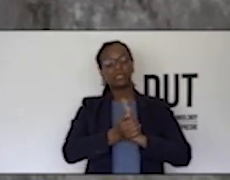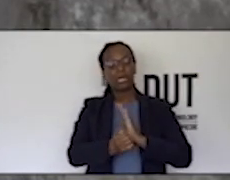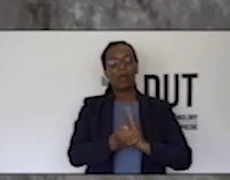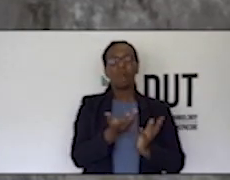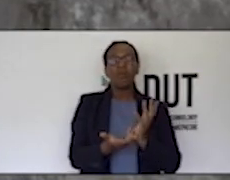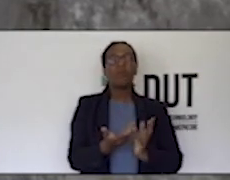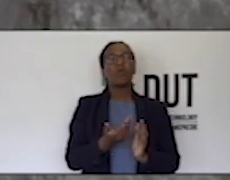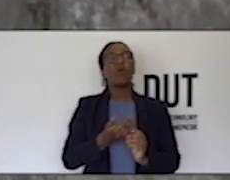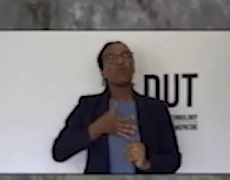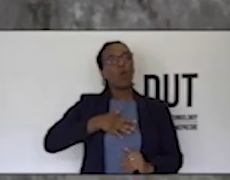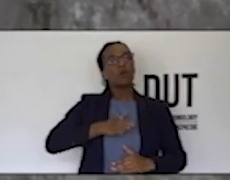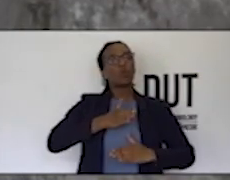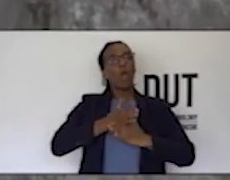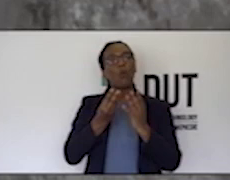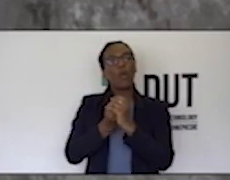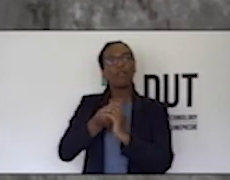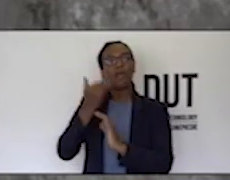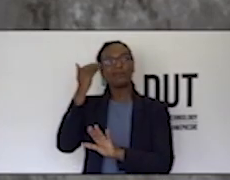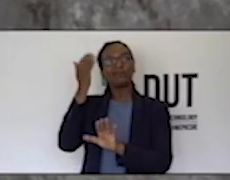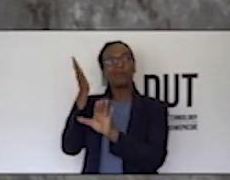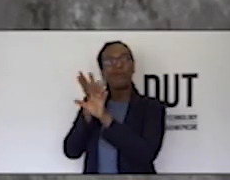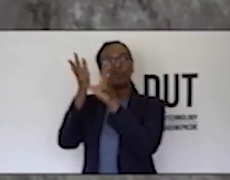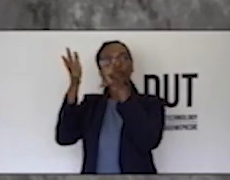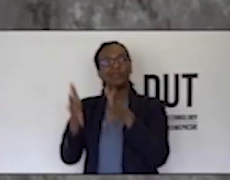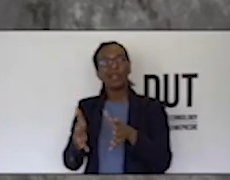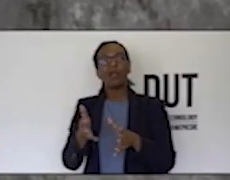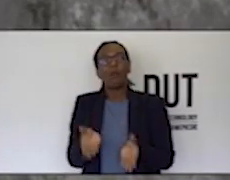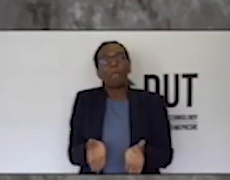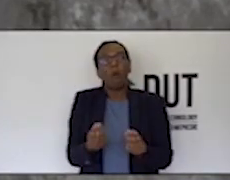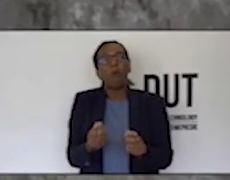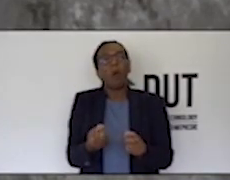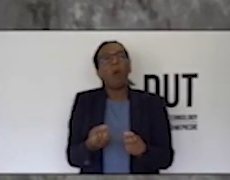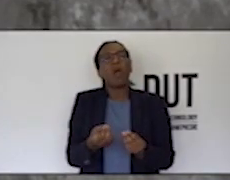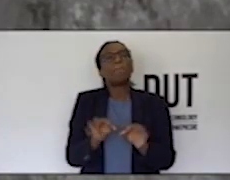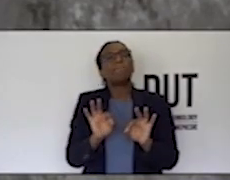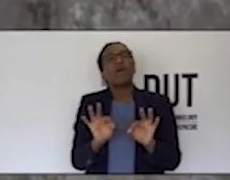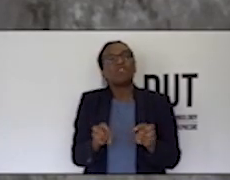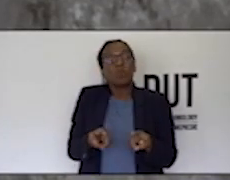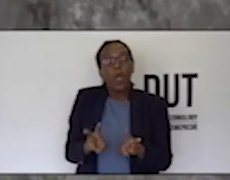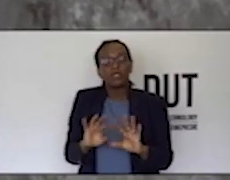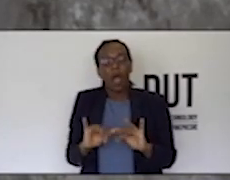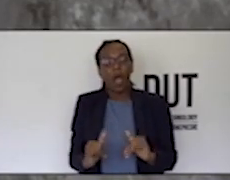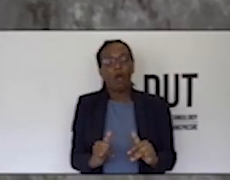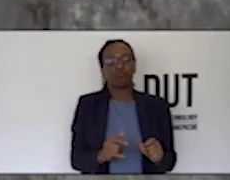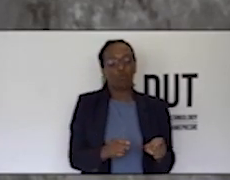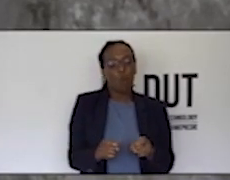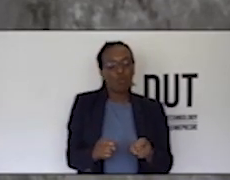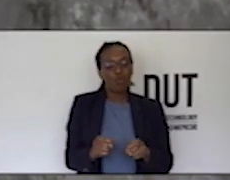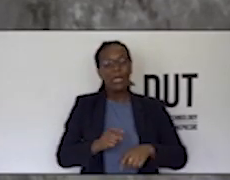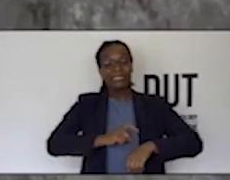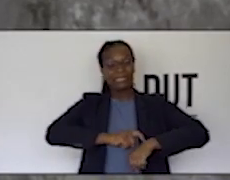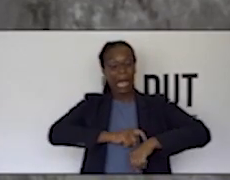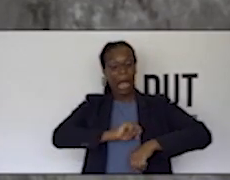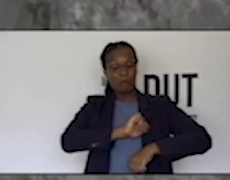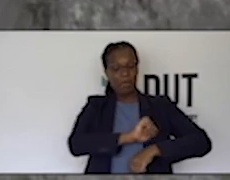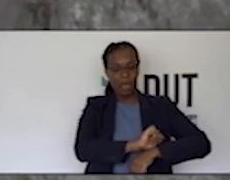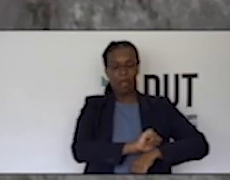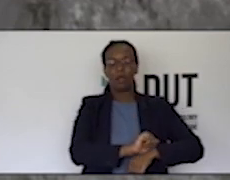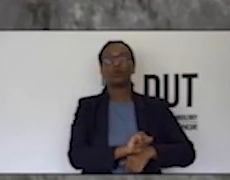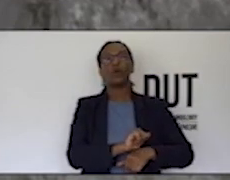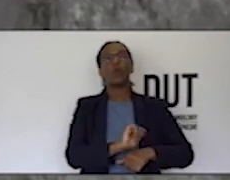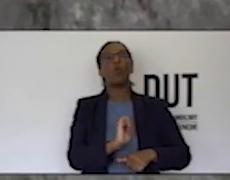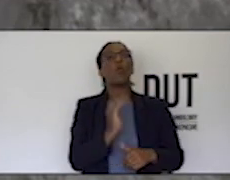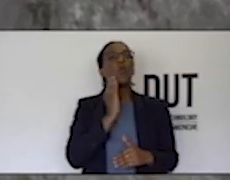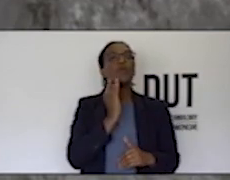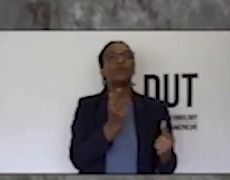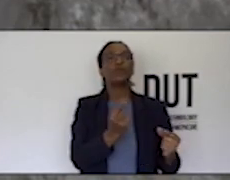with a psychologist to find out effective ways of managing your time. It could be related to time concession.